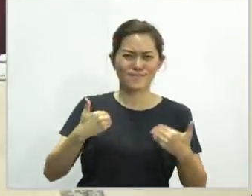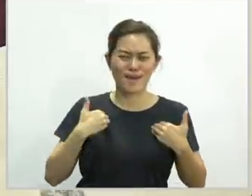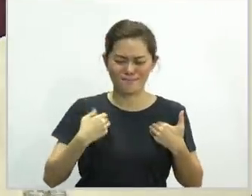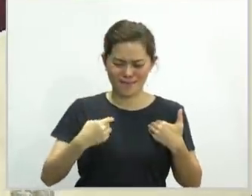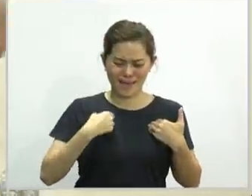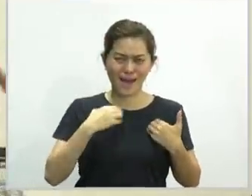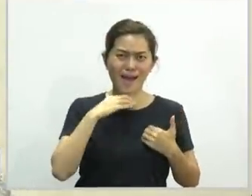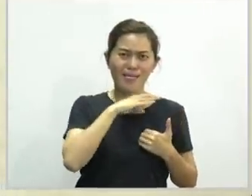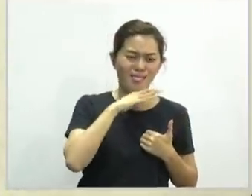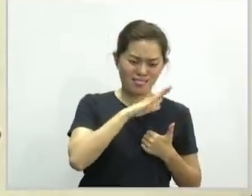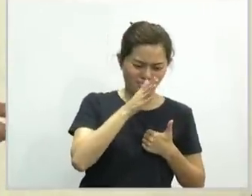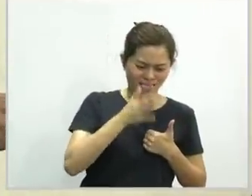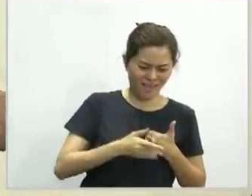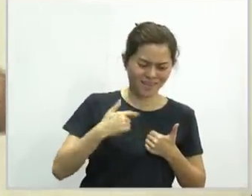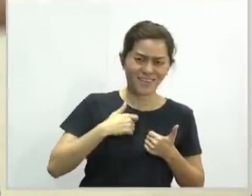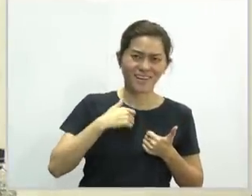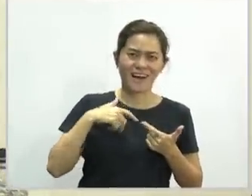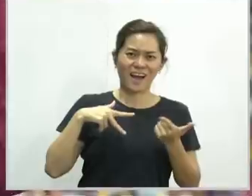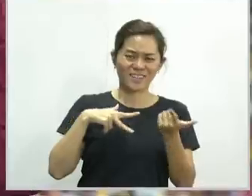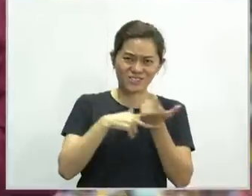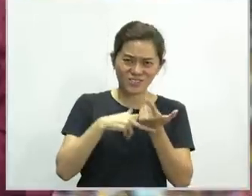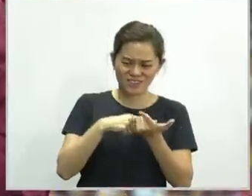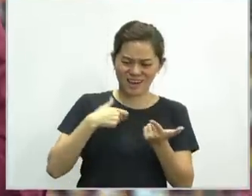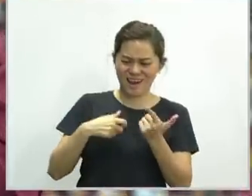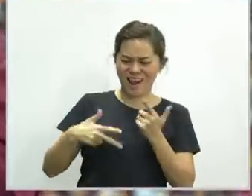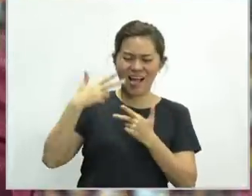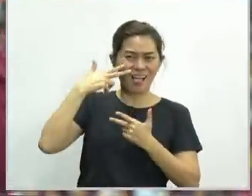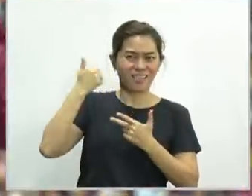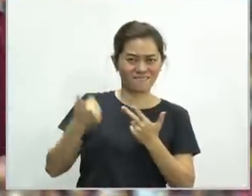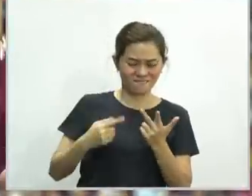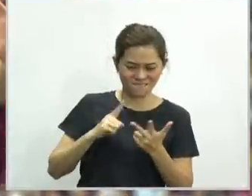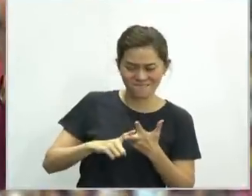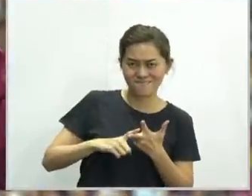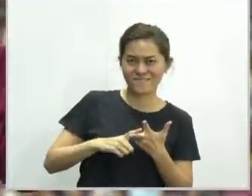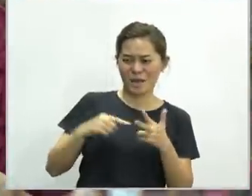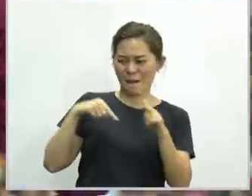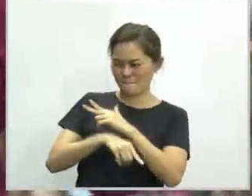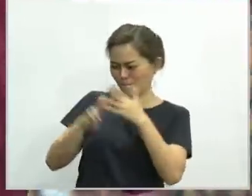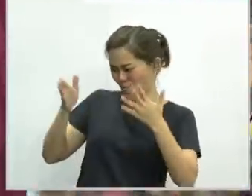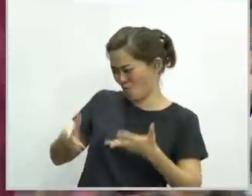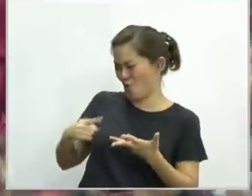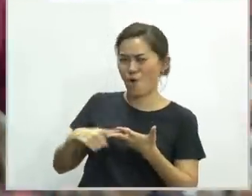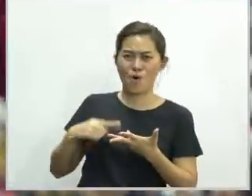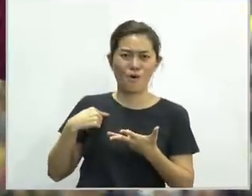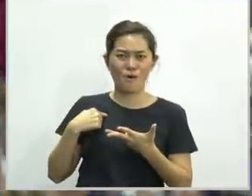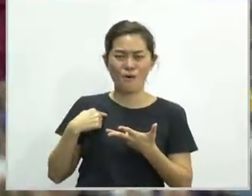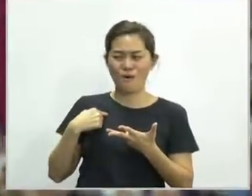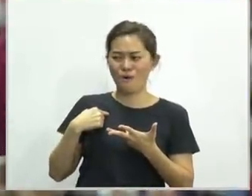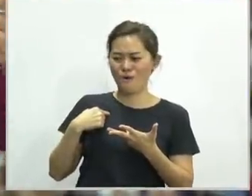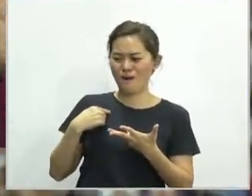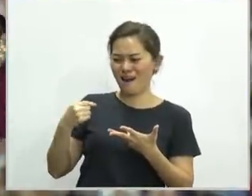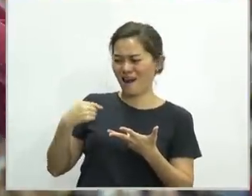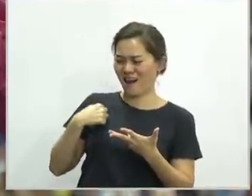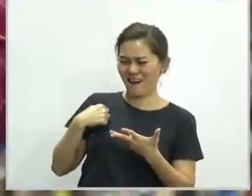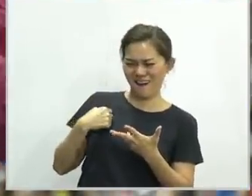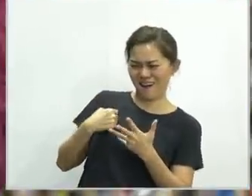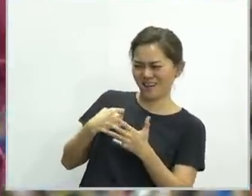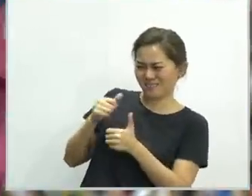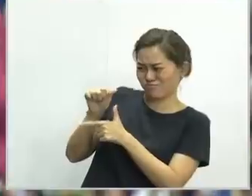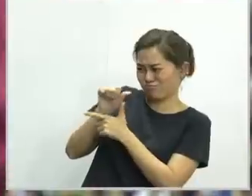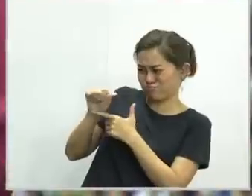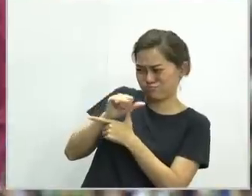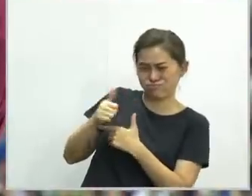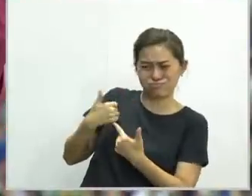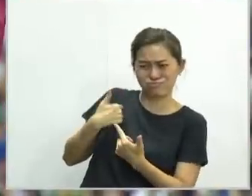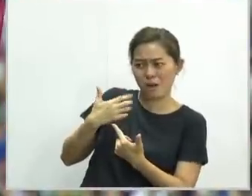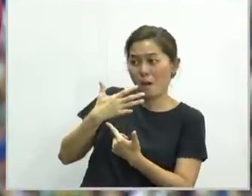liar. I was a cheat. I was a thief. I was a murderer. I was an adulterer. But